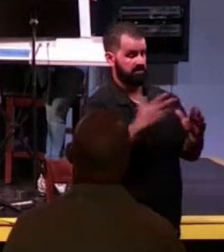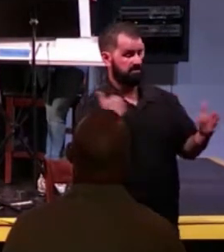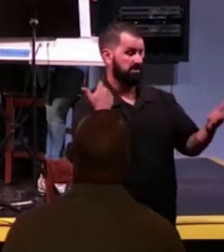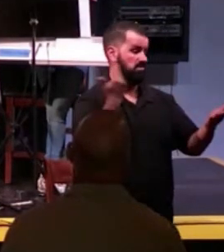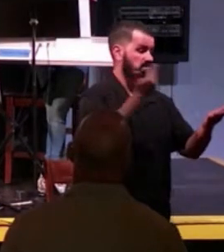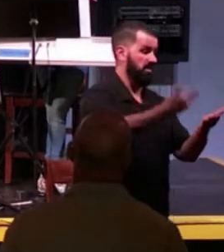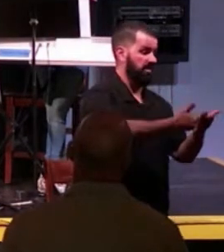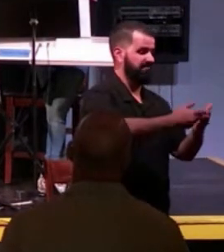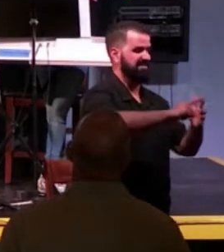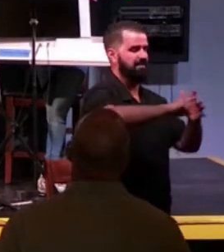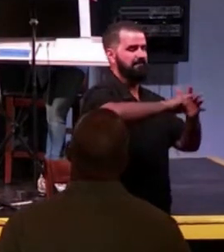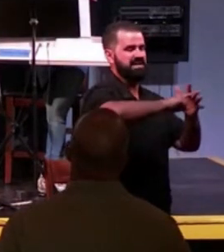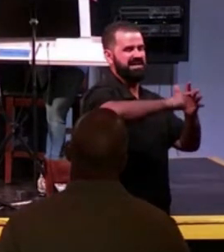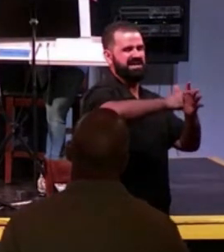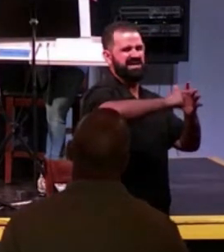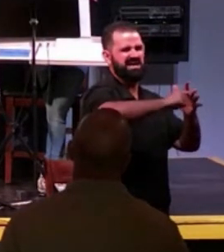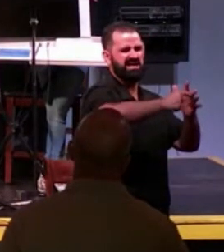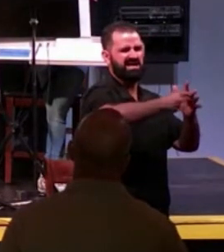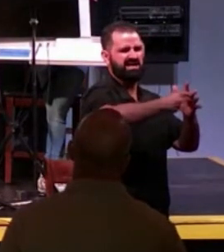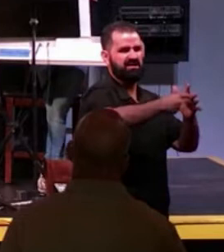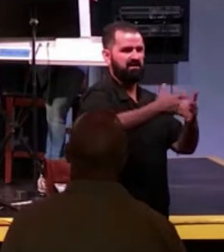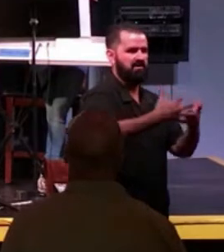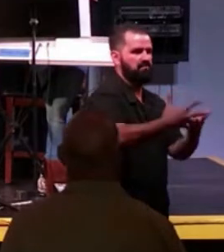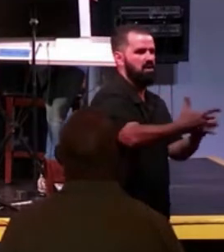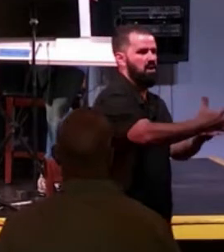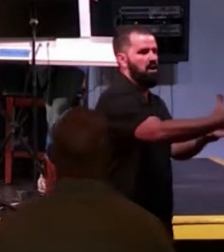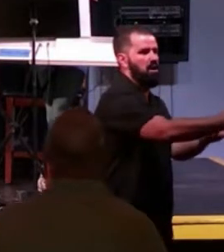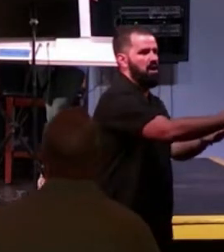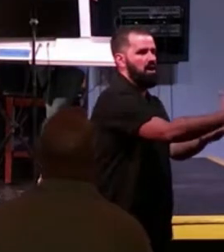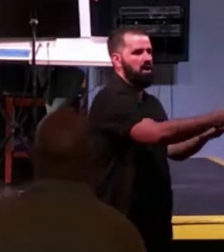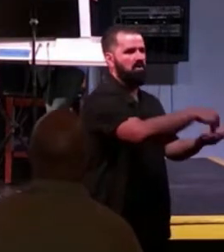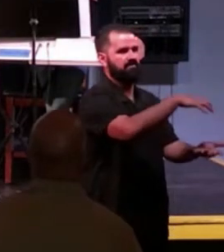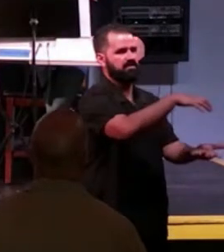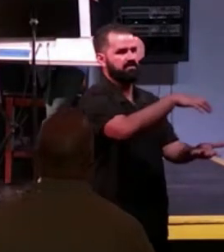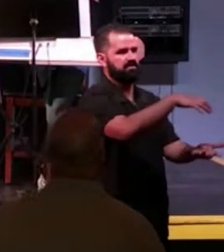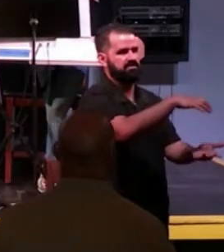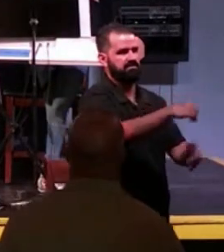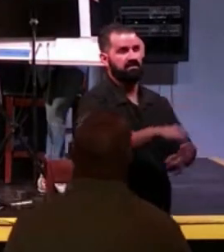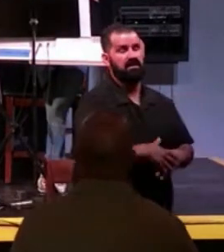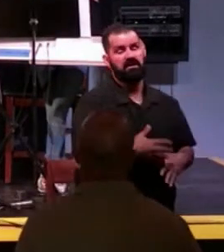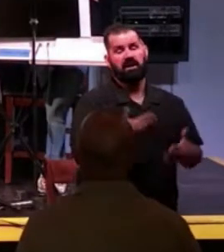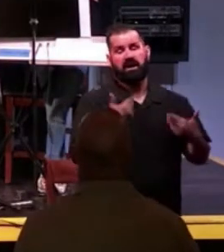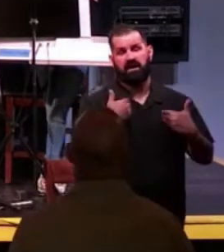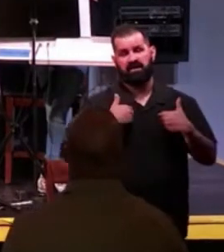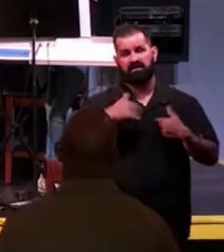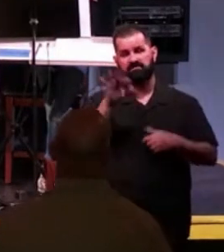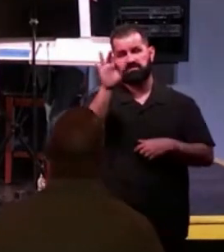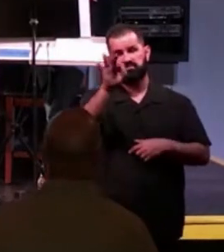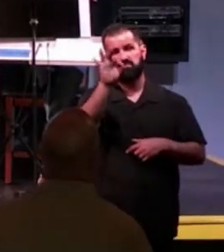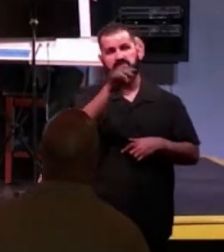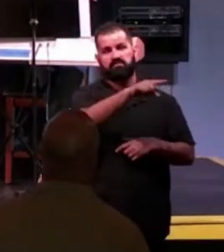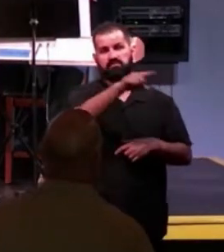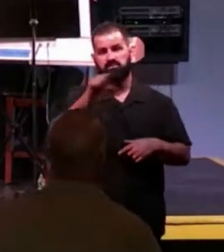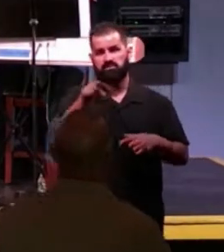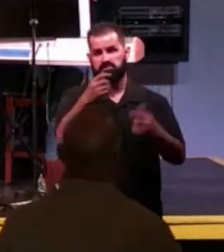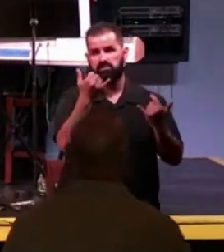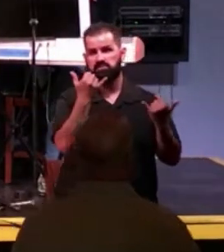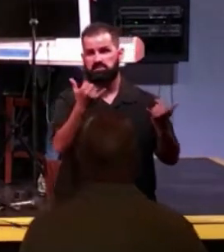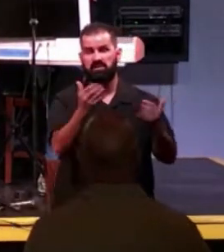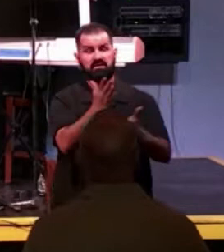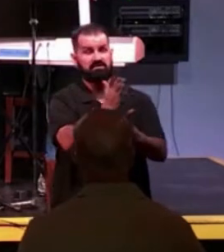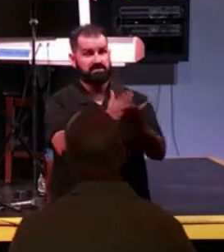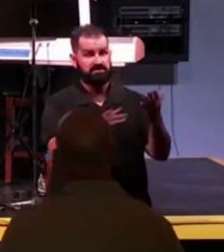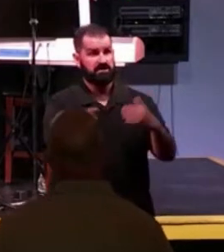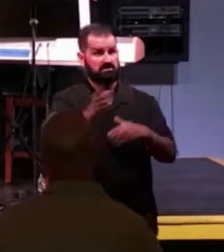in the beginning of the harvest. And I have a word for you today. Some of you are